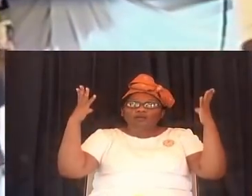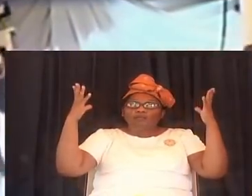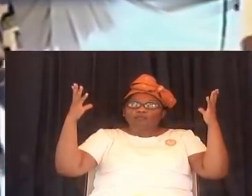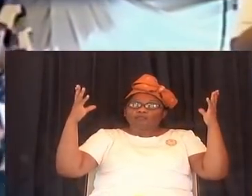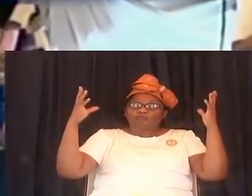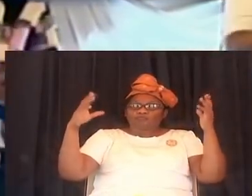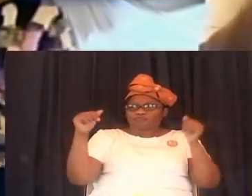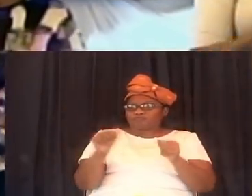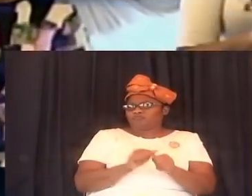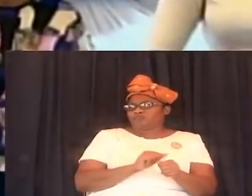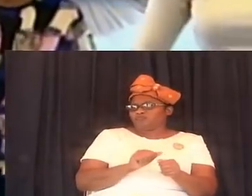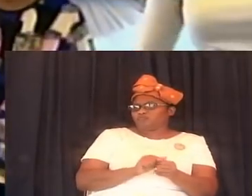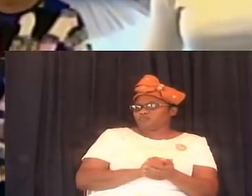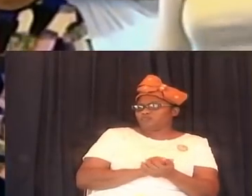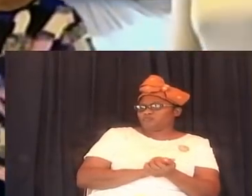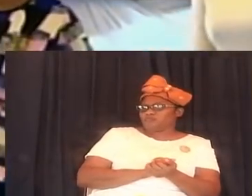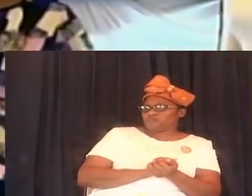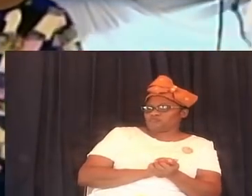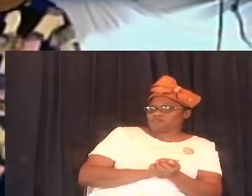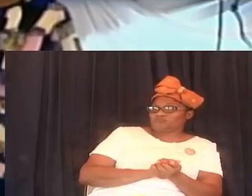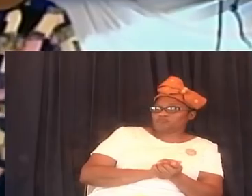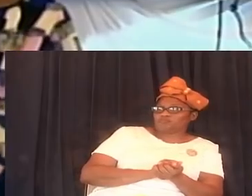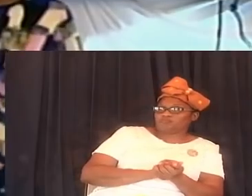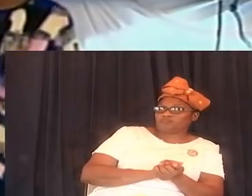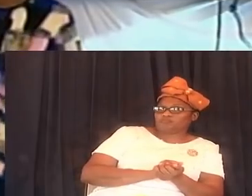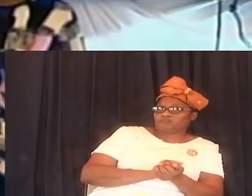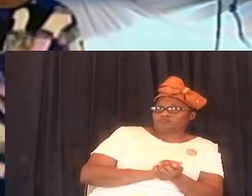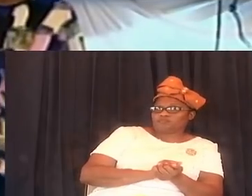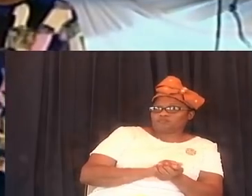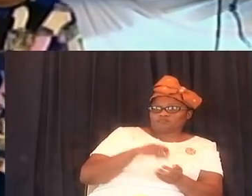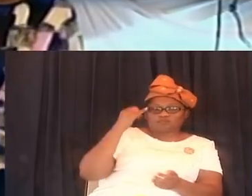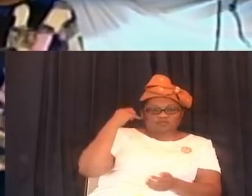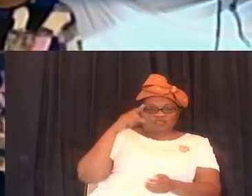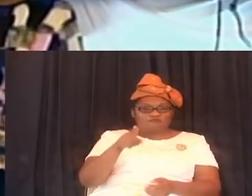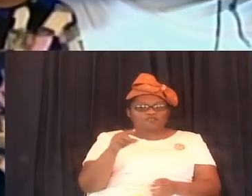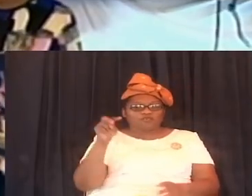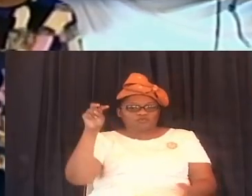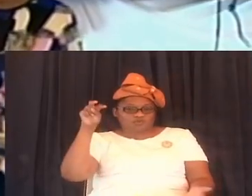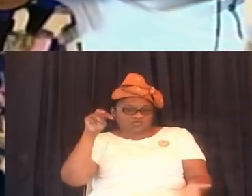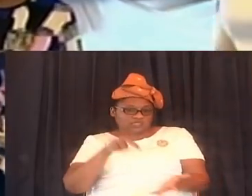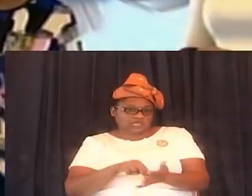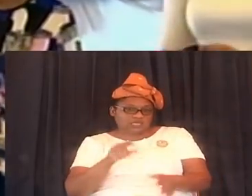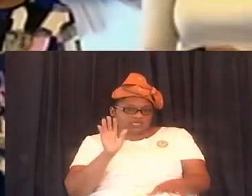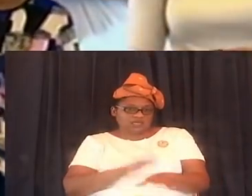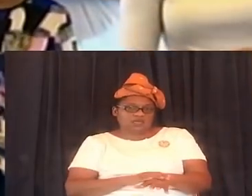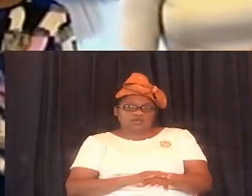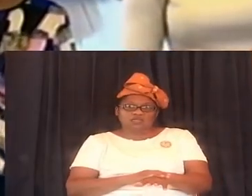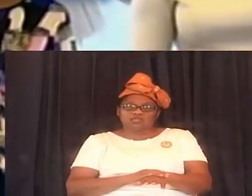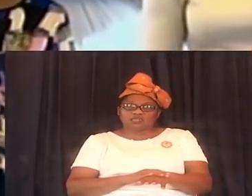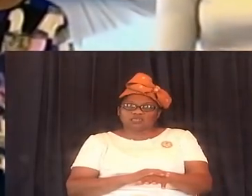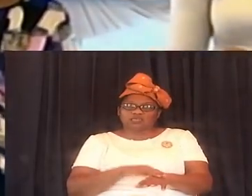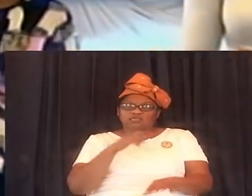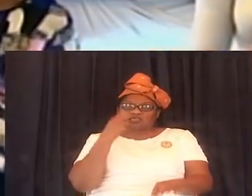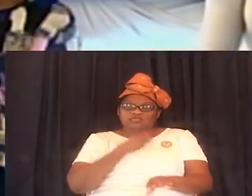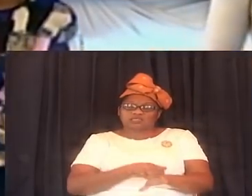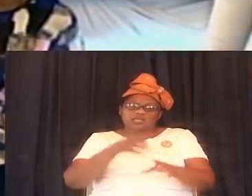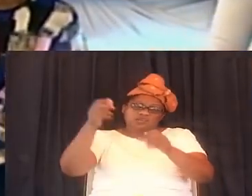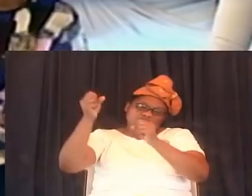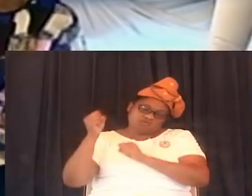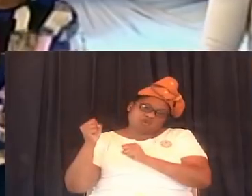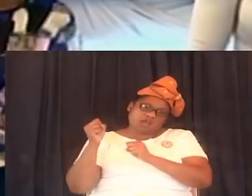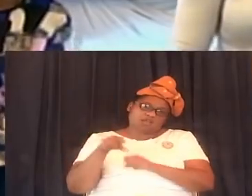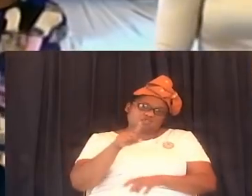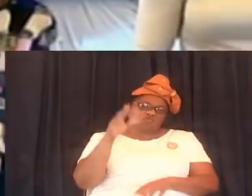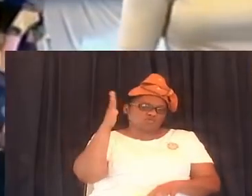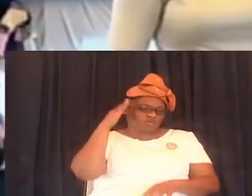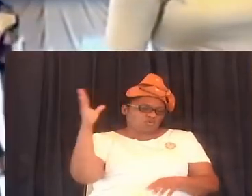there's a little song that I love. Hallelujah. It's a, if you're standing on the solid rock, and if you know the power that